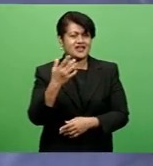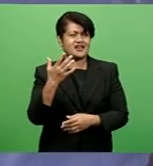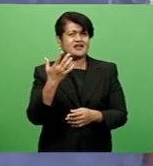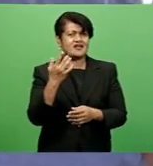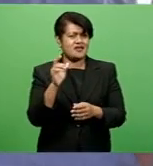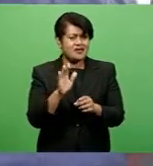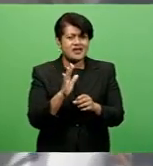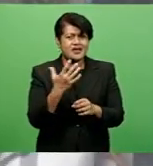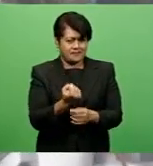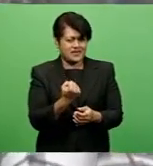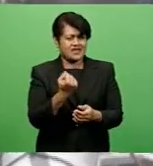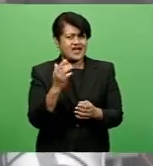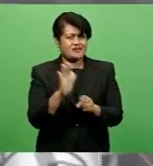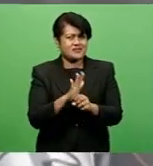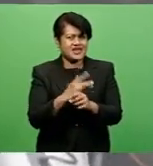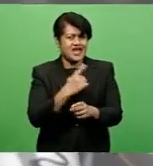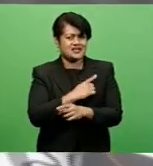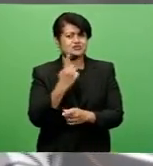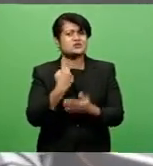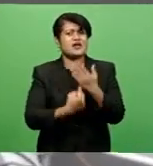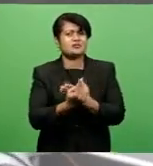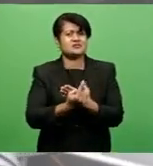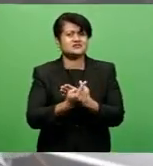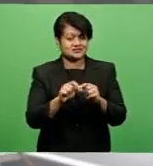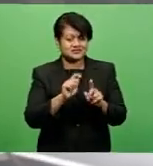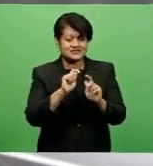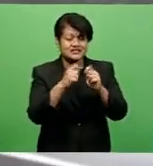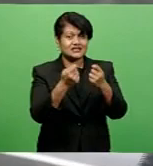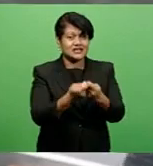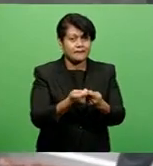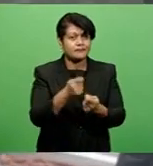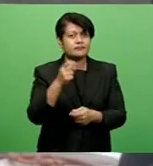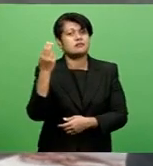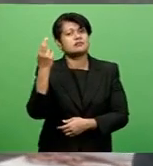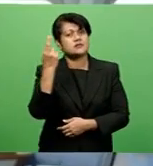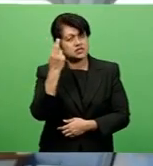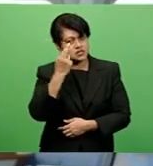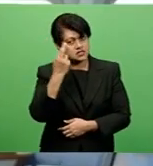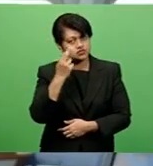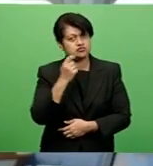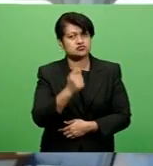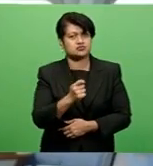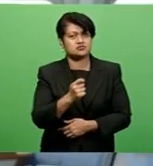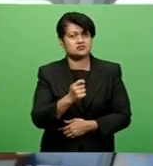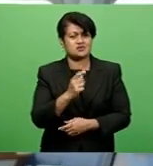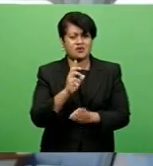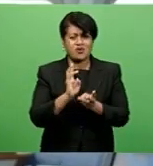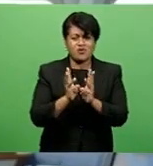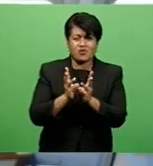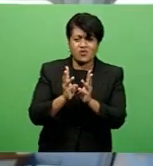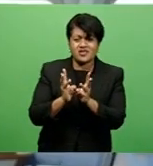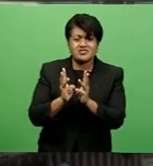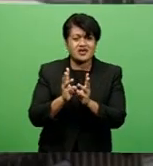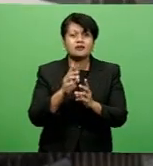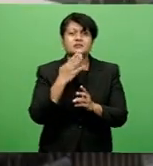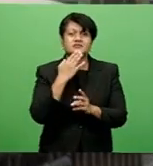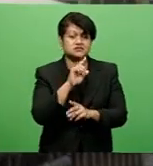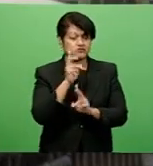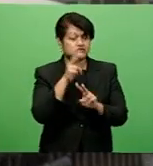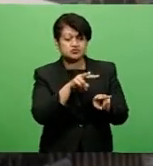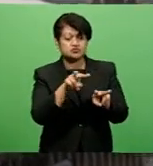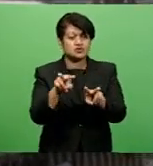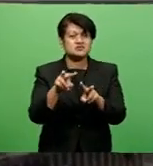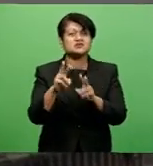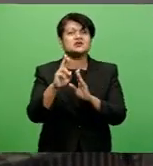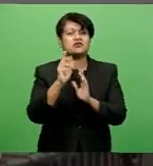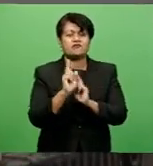we do not know the weather is what type of weather patterns out there that we're able to mitigate it or not.